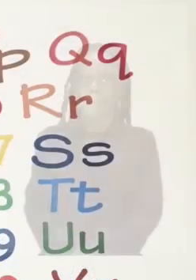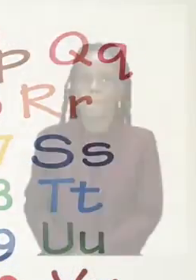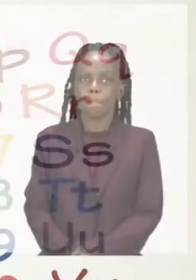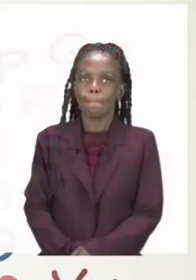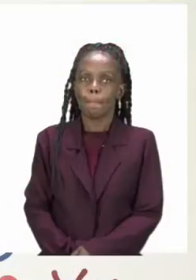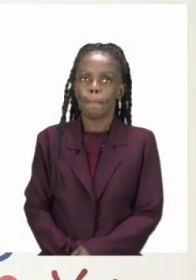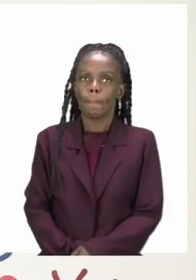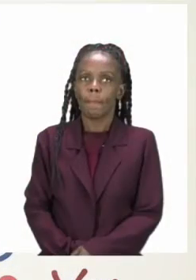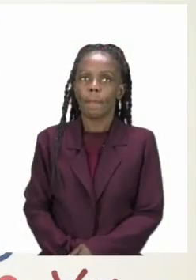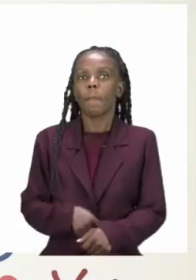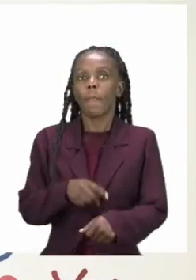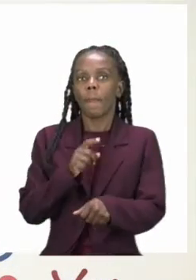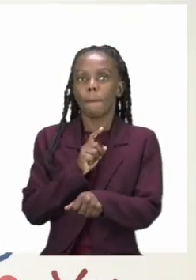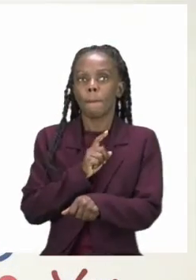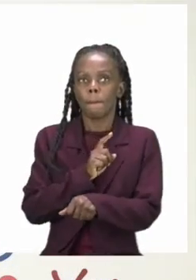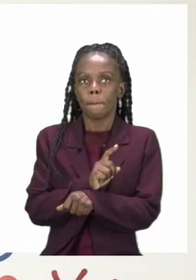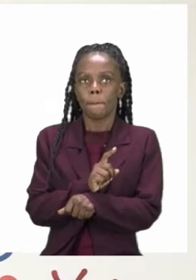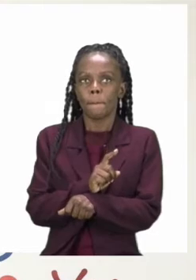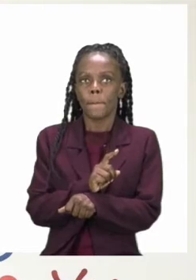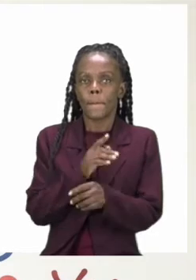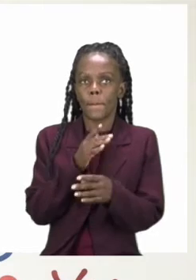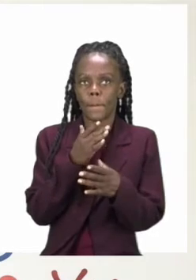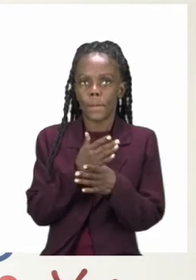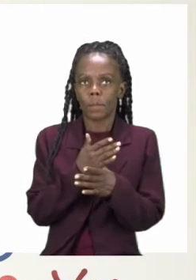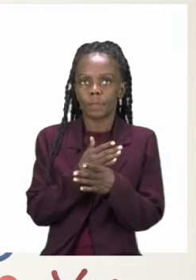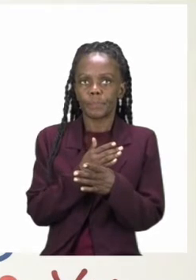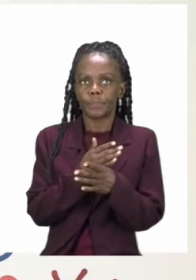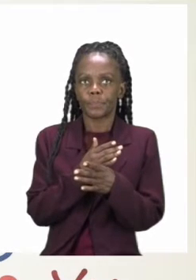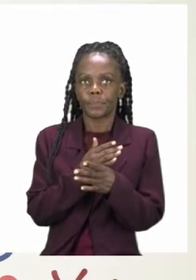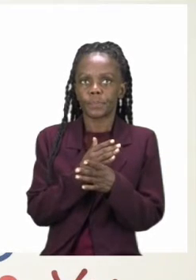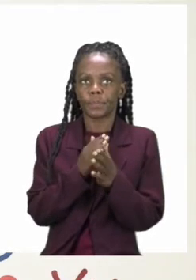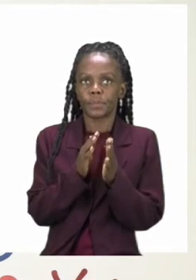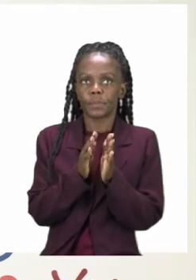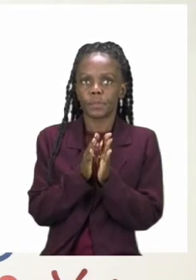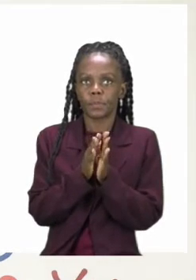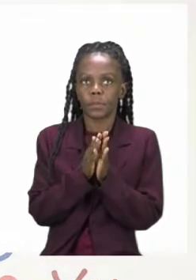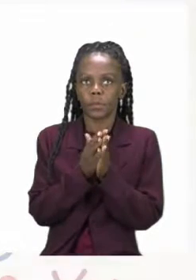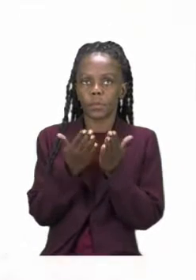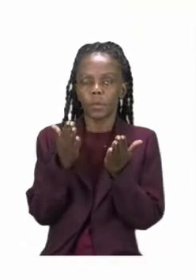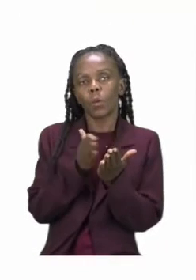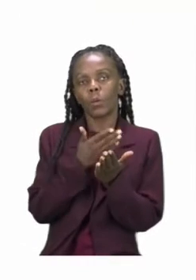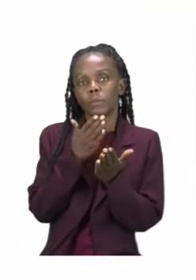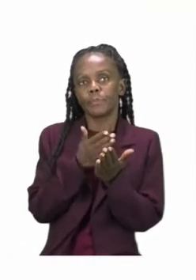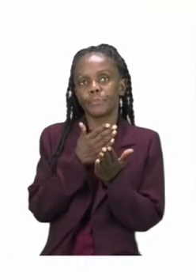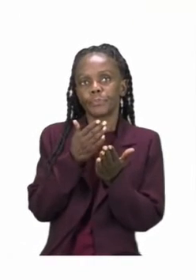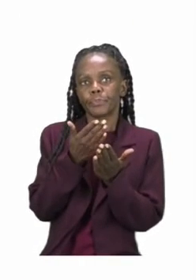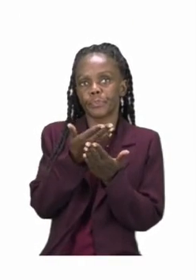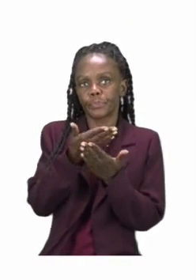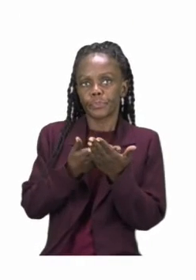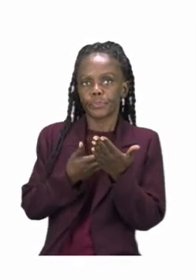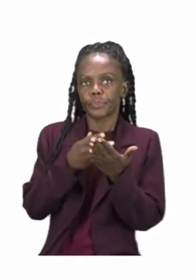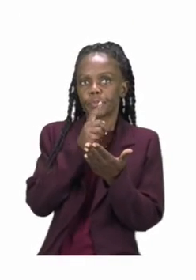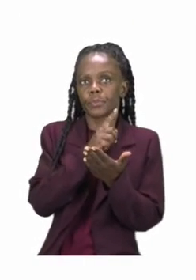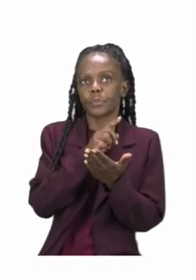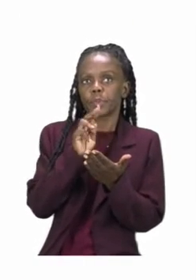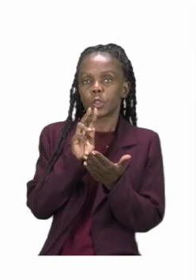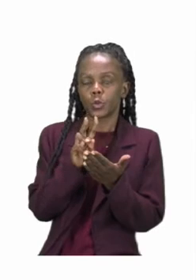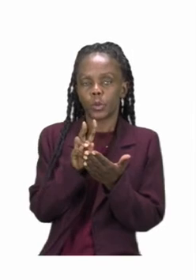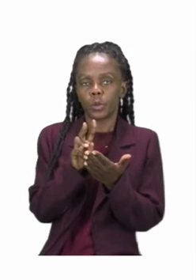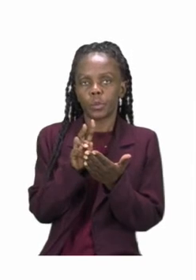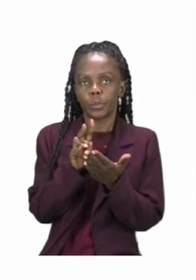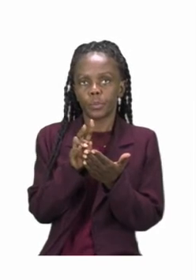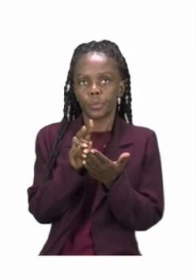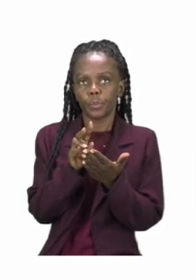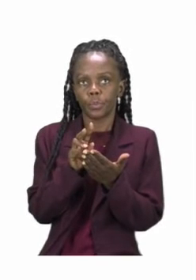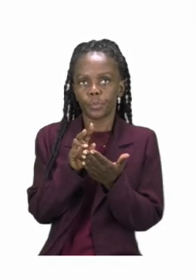Our first exercise, boys and girls, let us go to page 12. On page 12, we